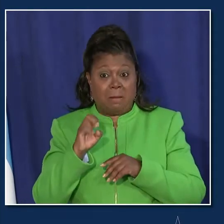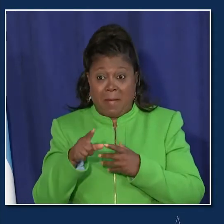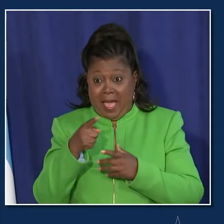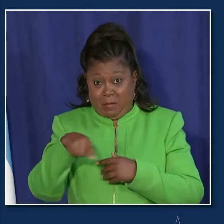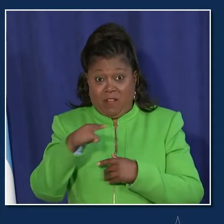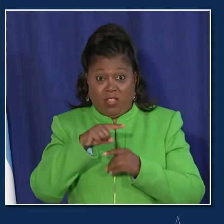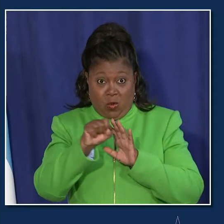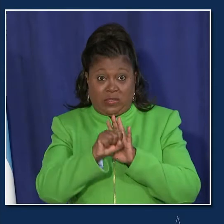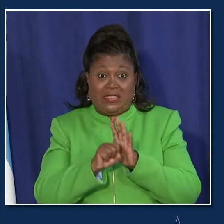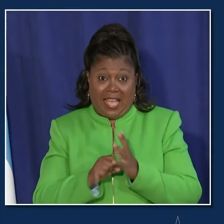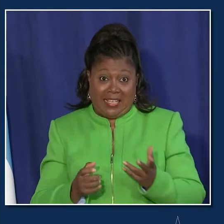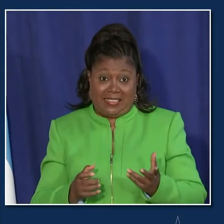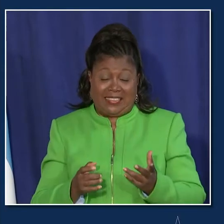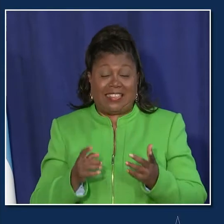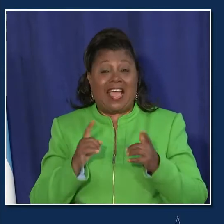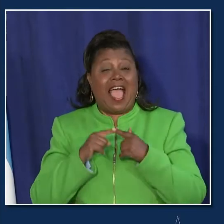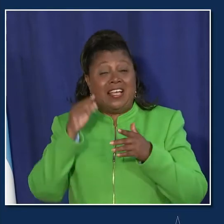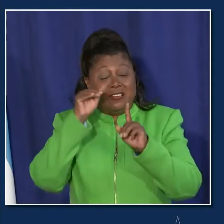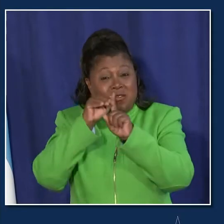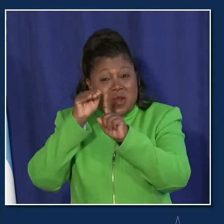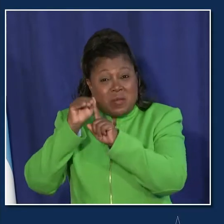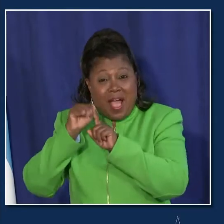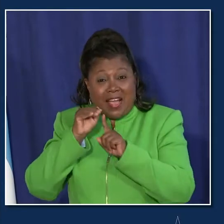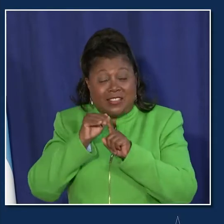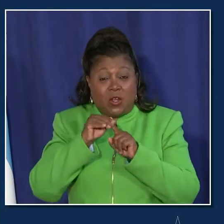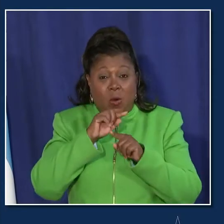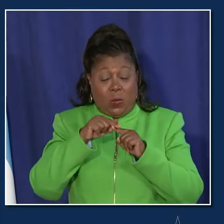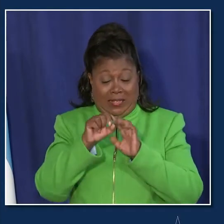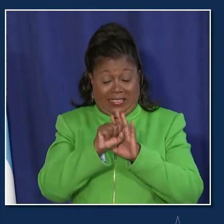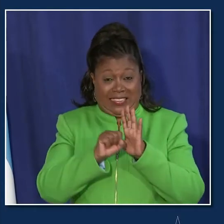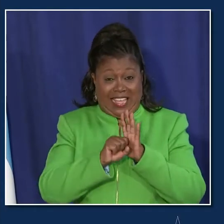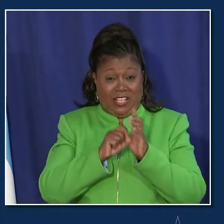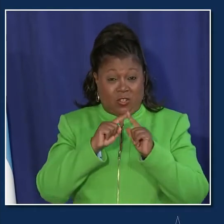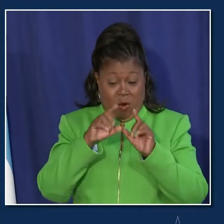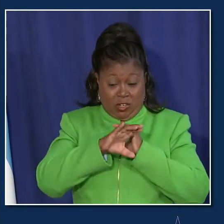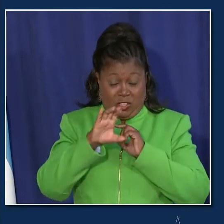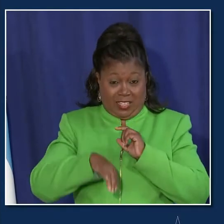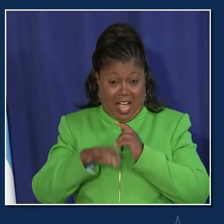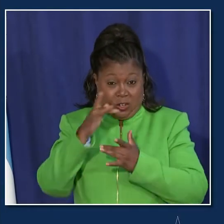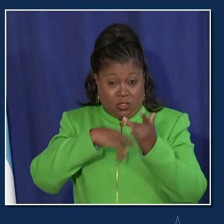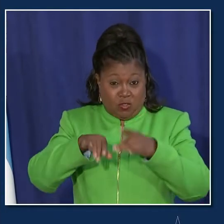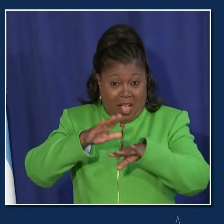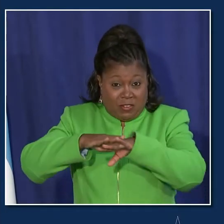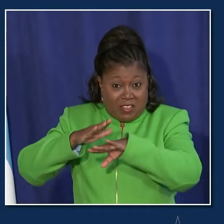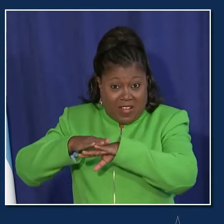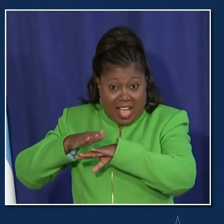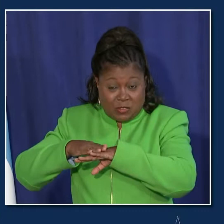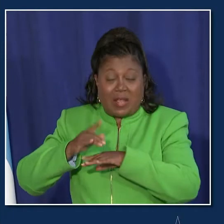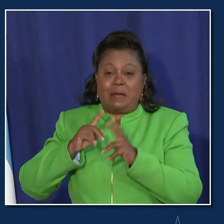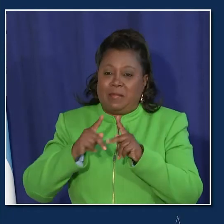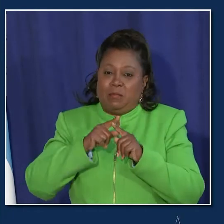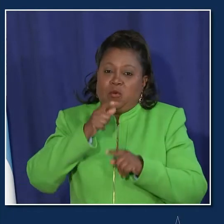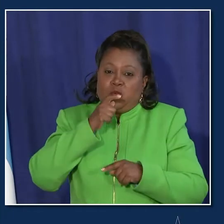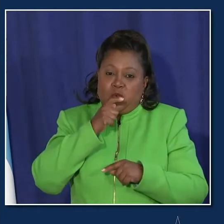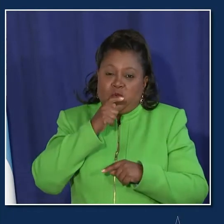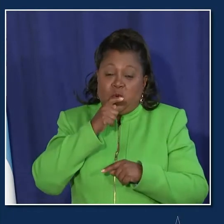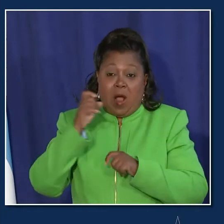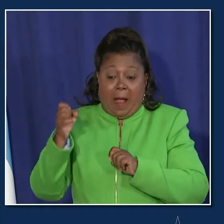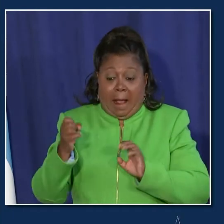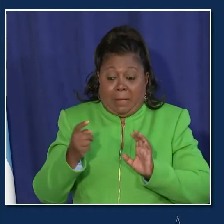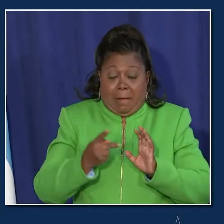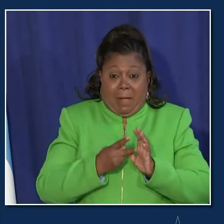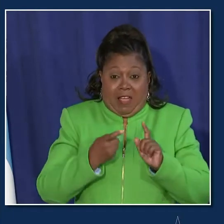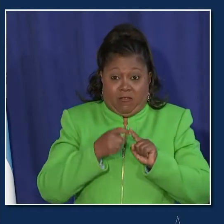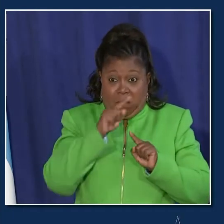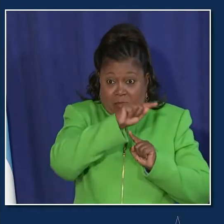of those states. As a reminder, when states are on Chicago's travel advisory, people who are returning